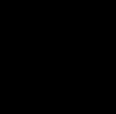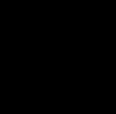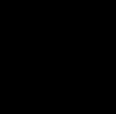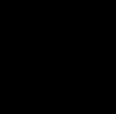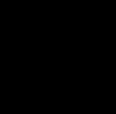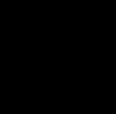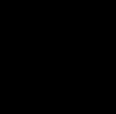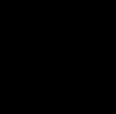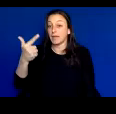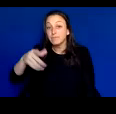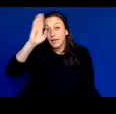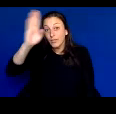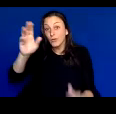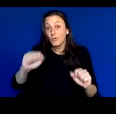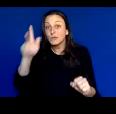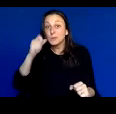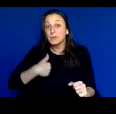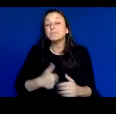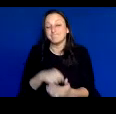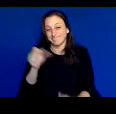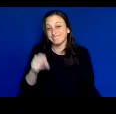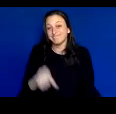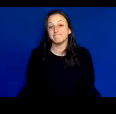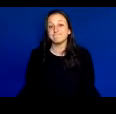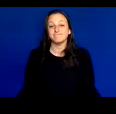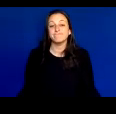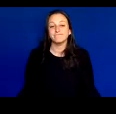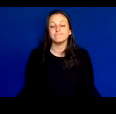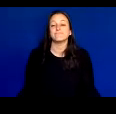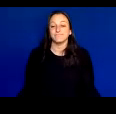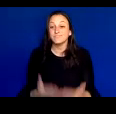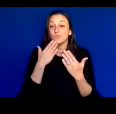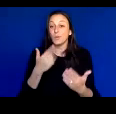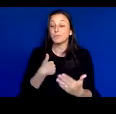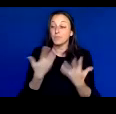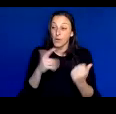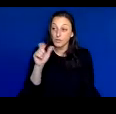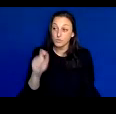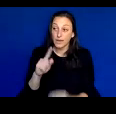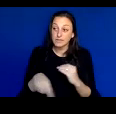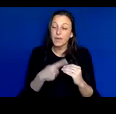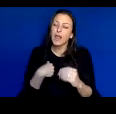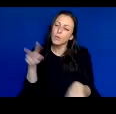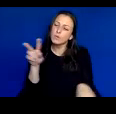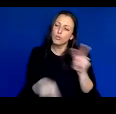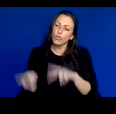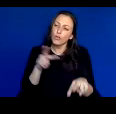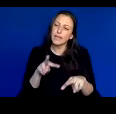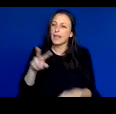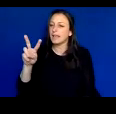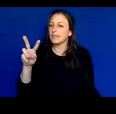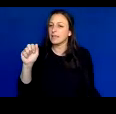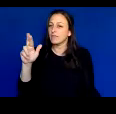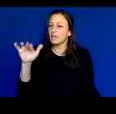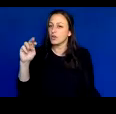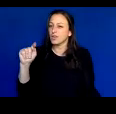Hello, can you hear me? Yes. Great. I wanted to ask about, I was looking at the variant data